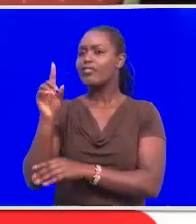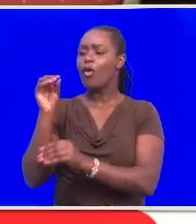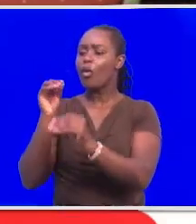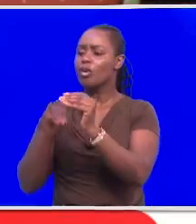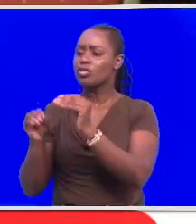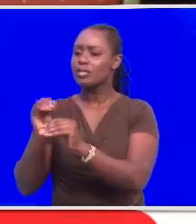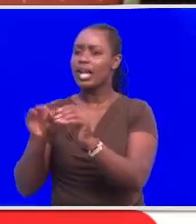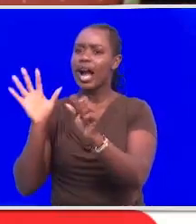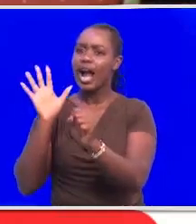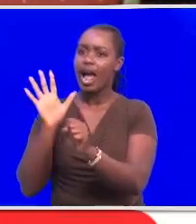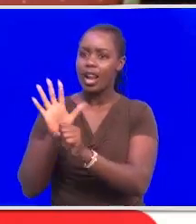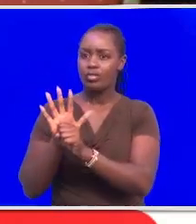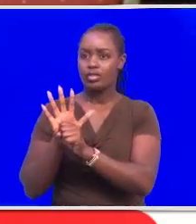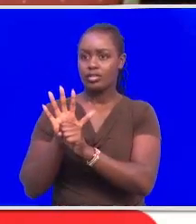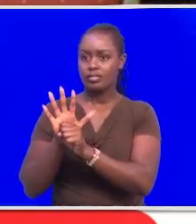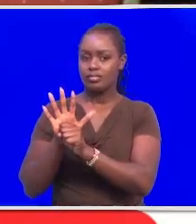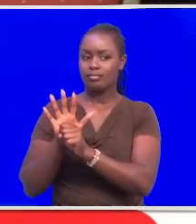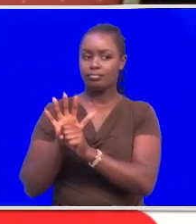sehemu kubwa